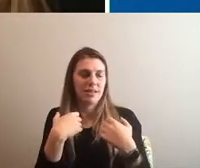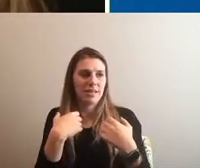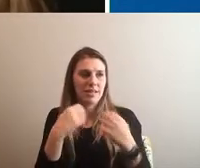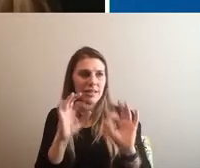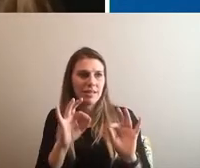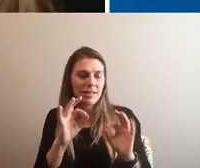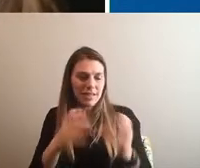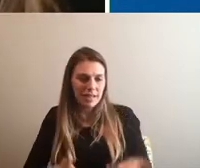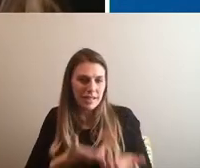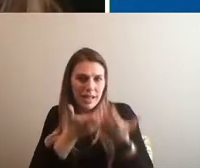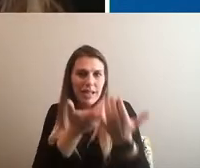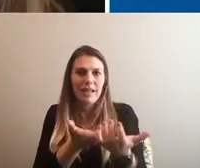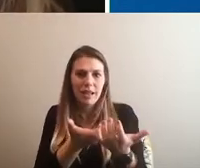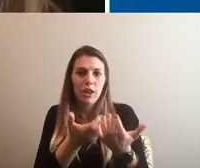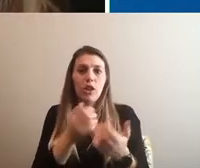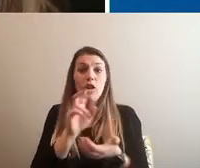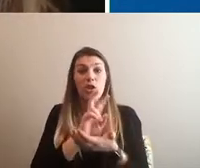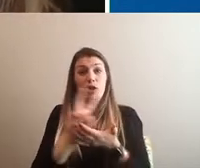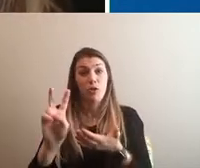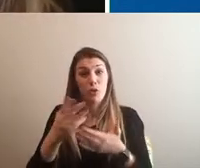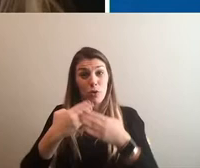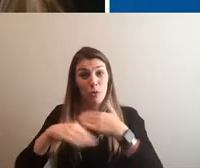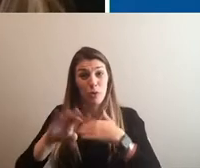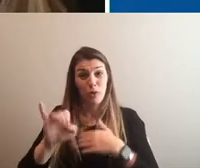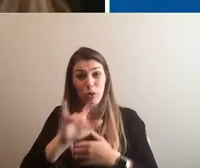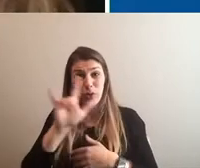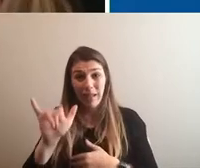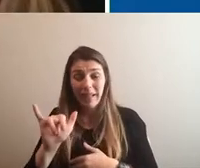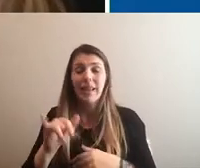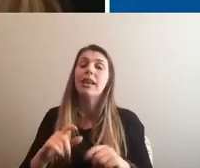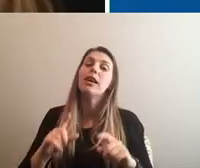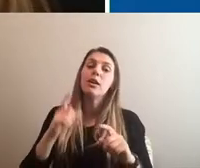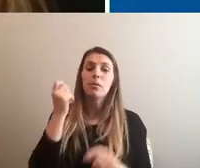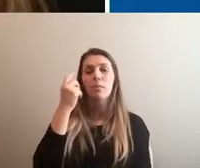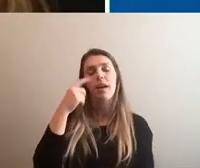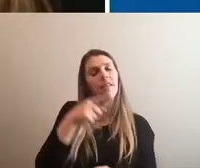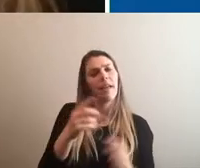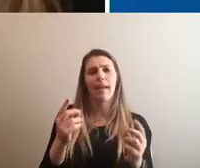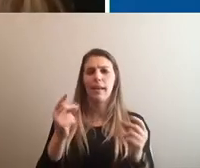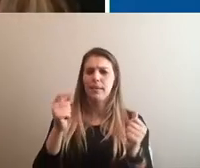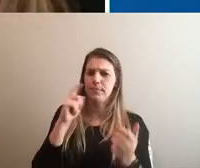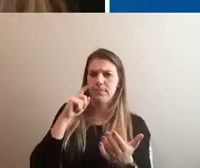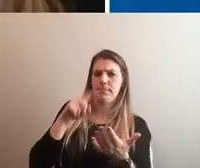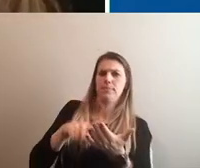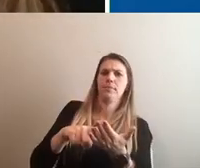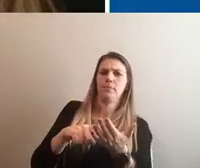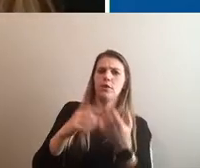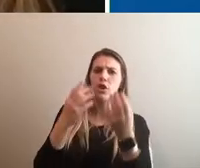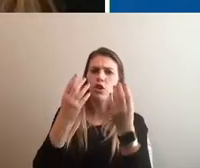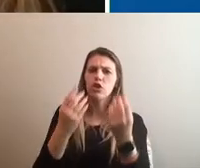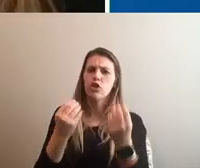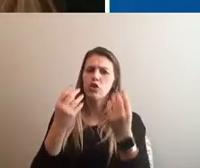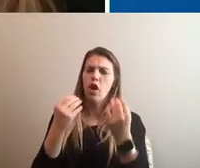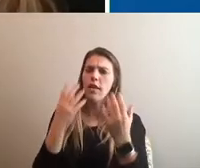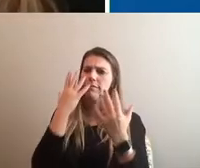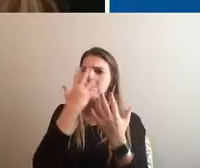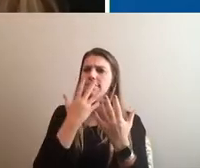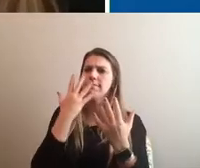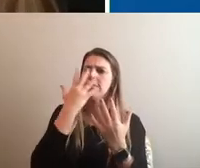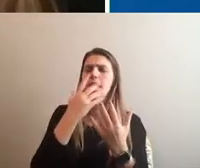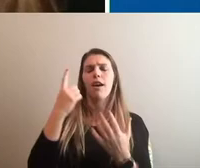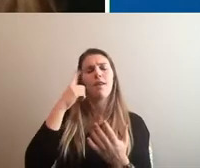out 2 weeks early. But they immediately noticed soft markers for Down